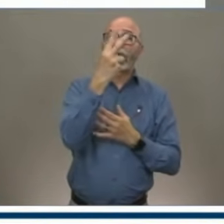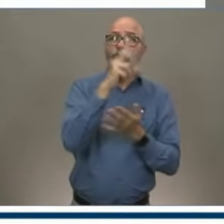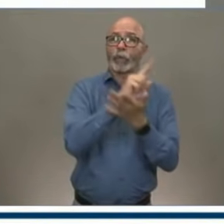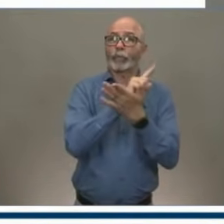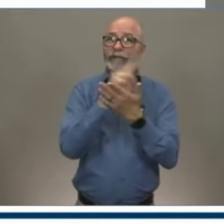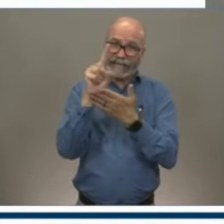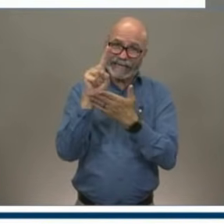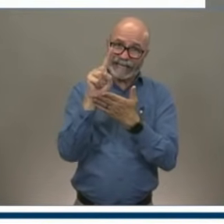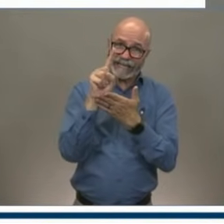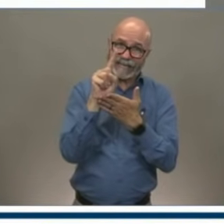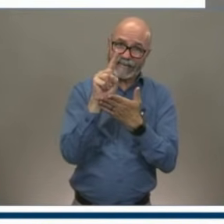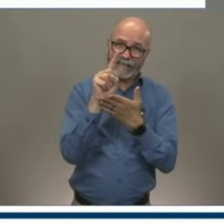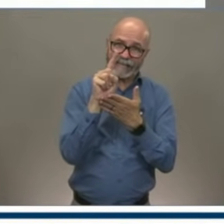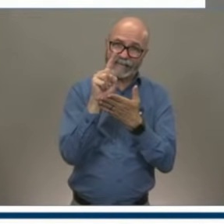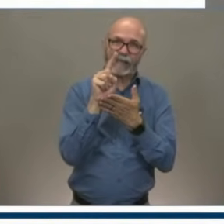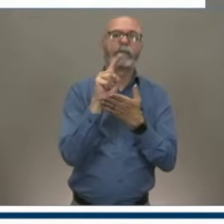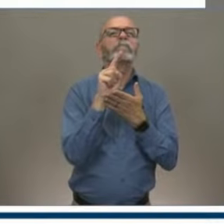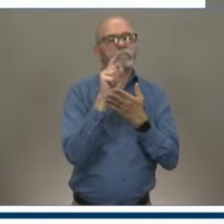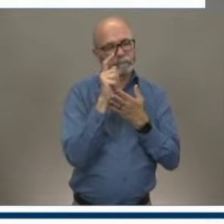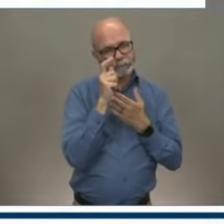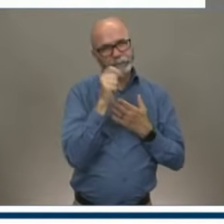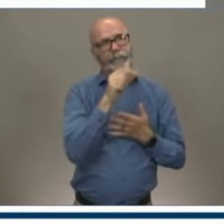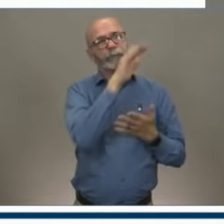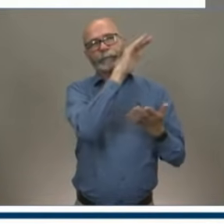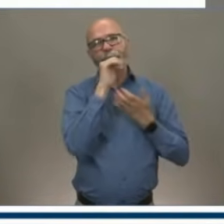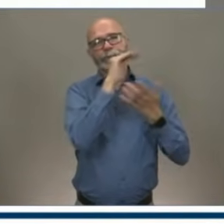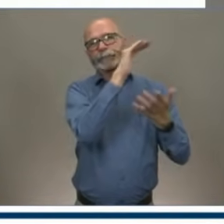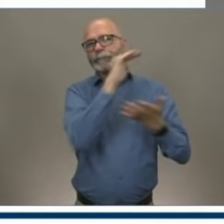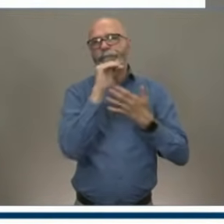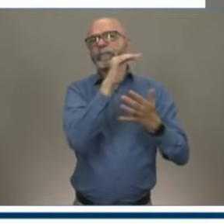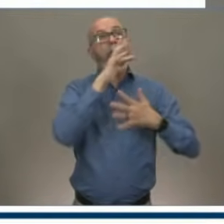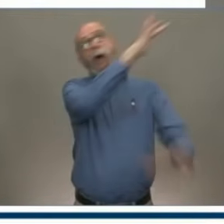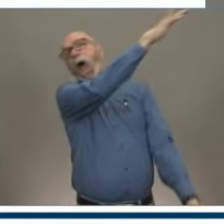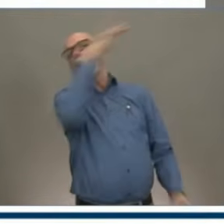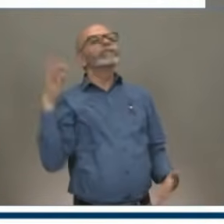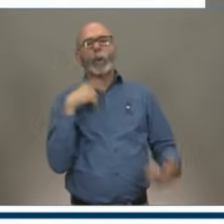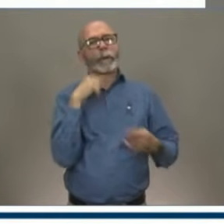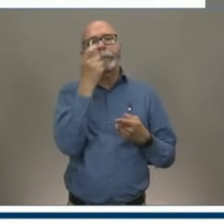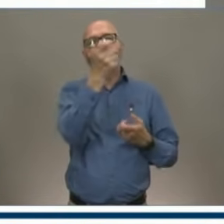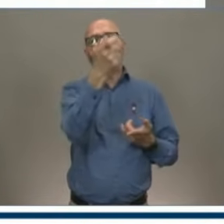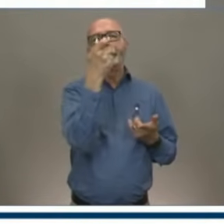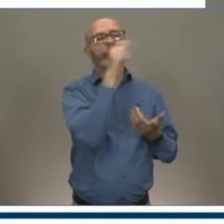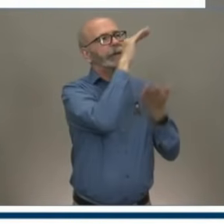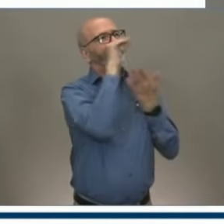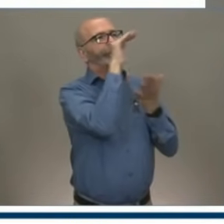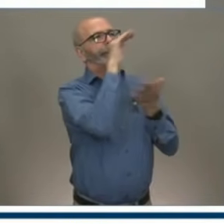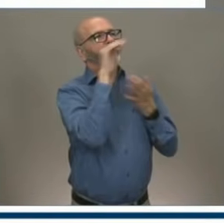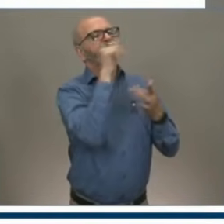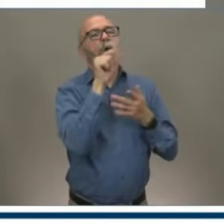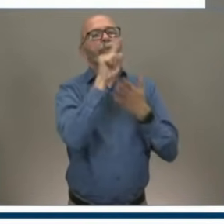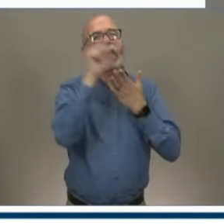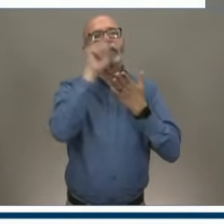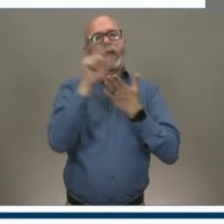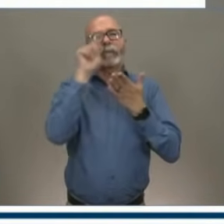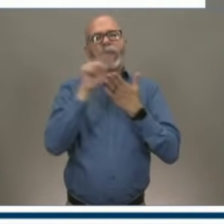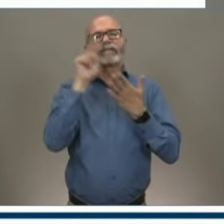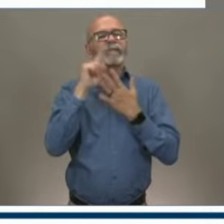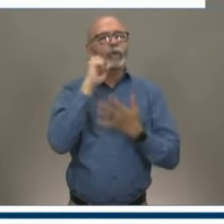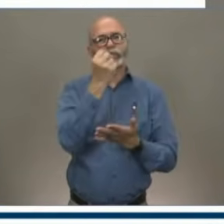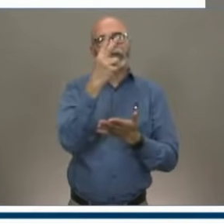very closely across the health system to match up the amount of vaccine and the requirements for storage and